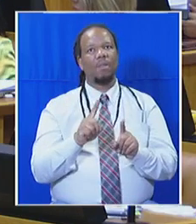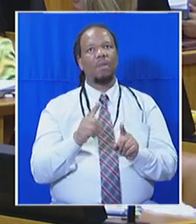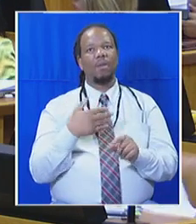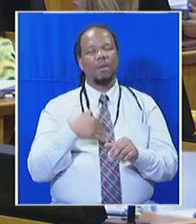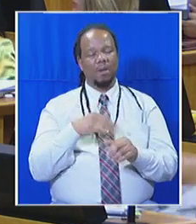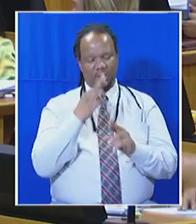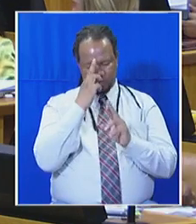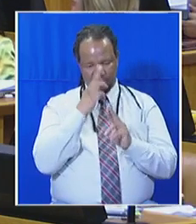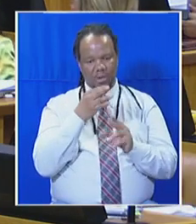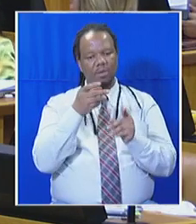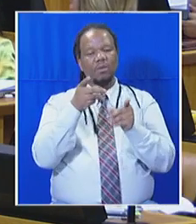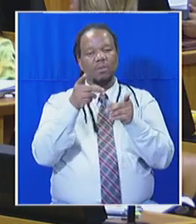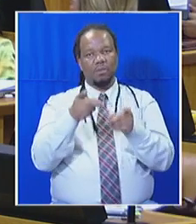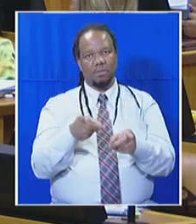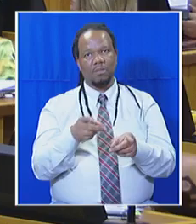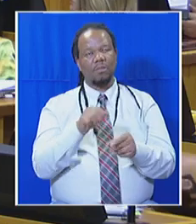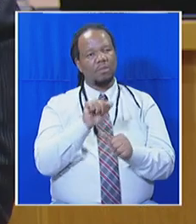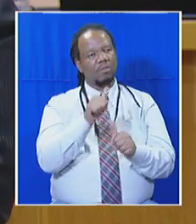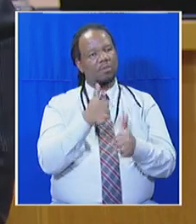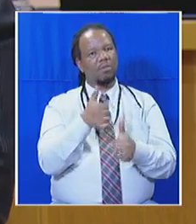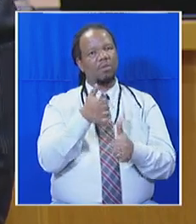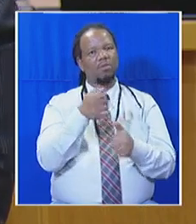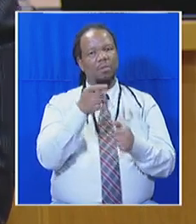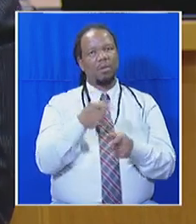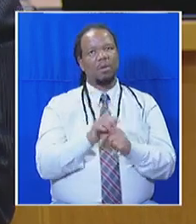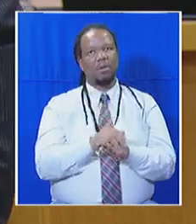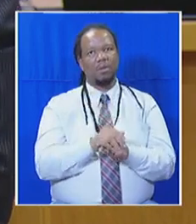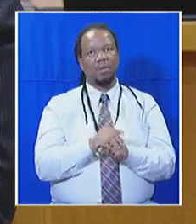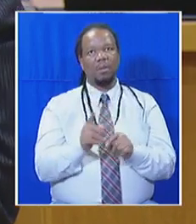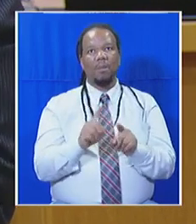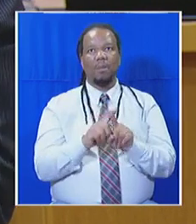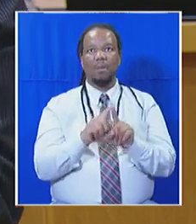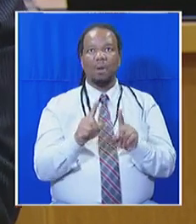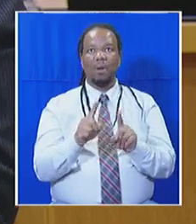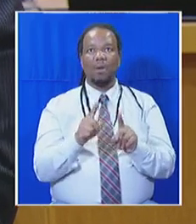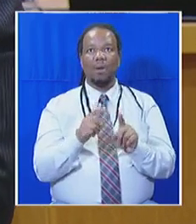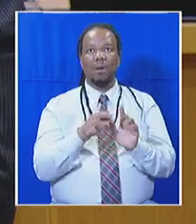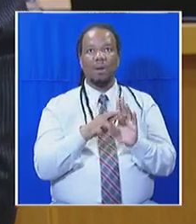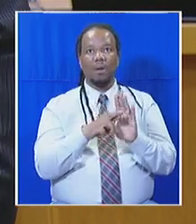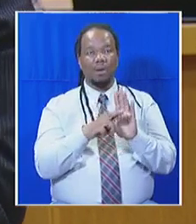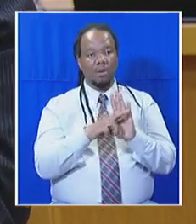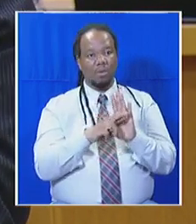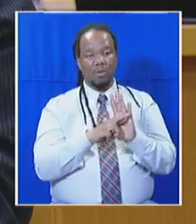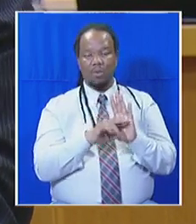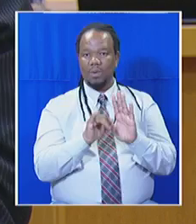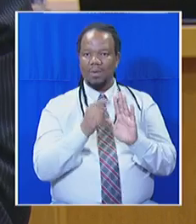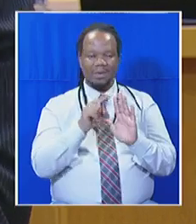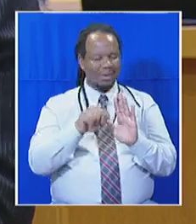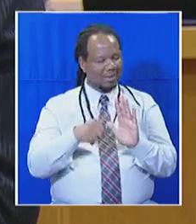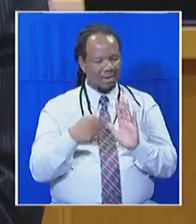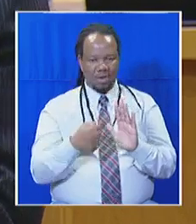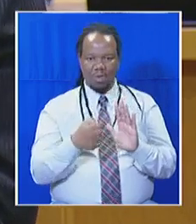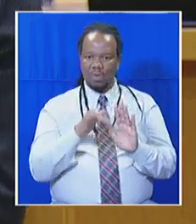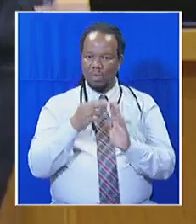and if that's your ruling, that's fine. However, I don't think that the rules can be read outside in isolation without the